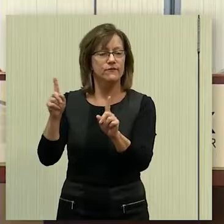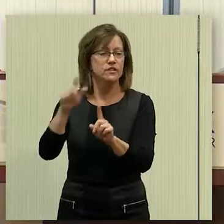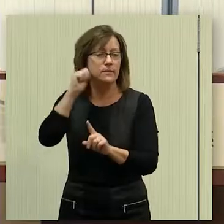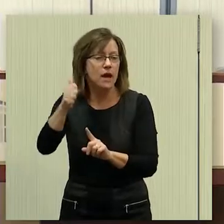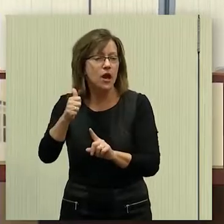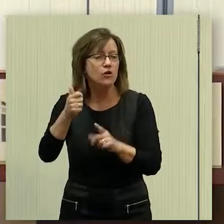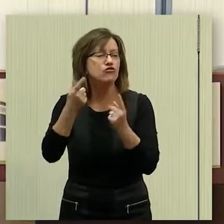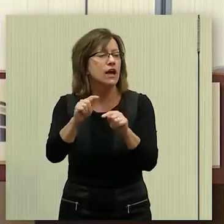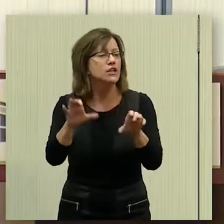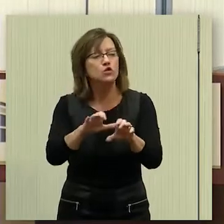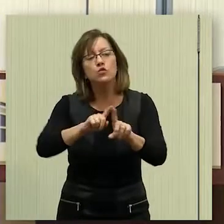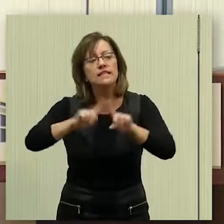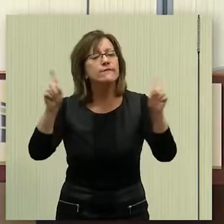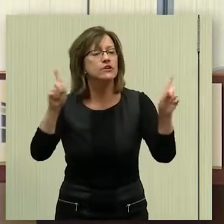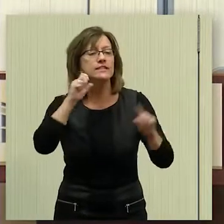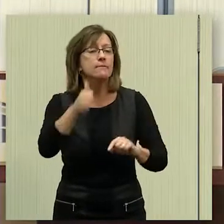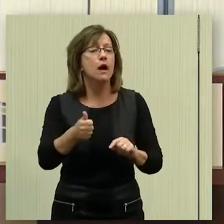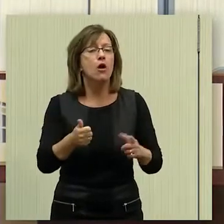differently.